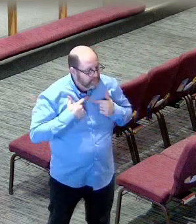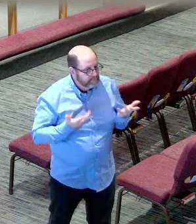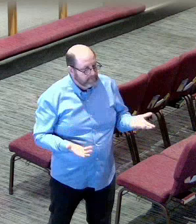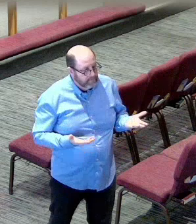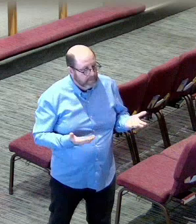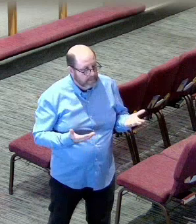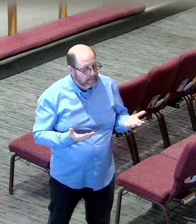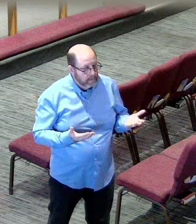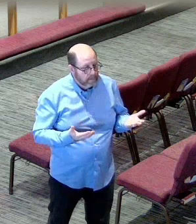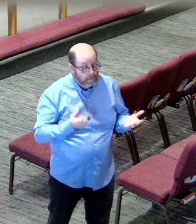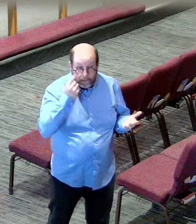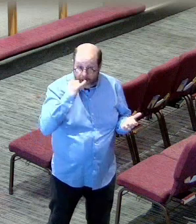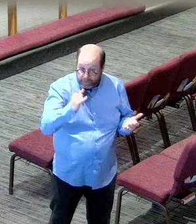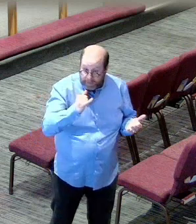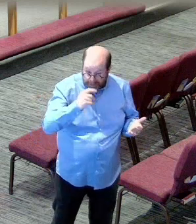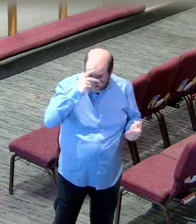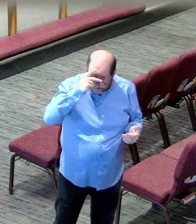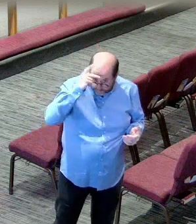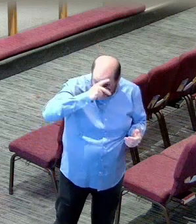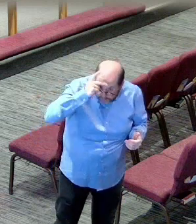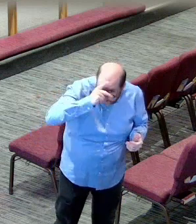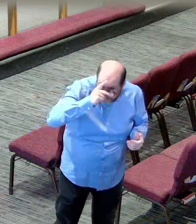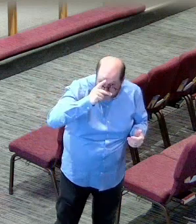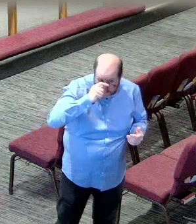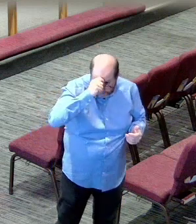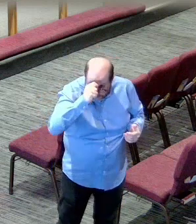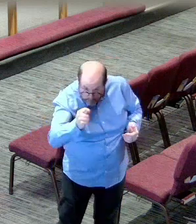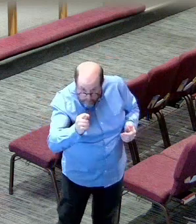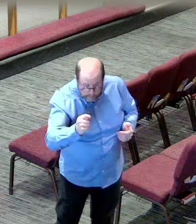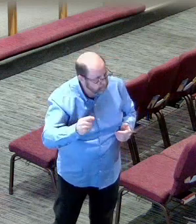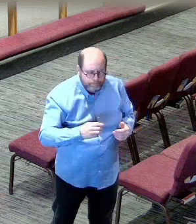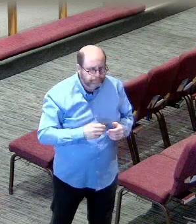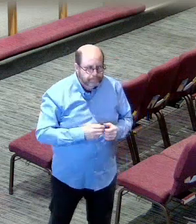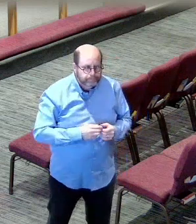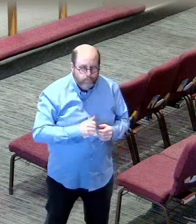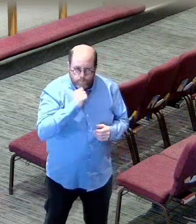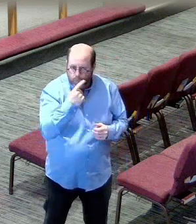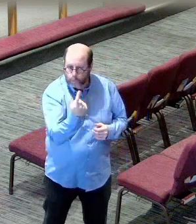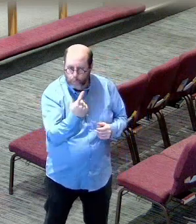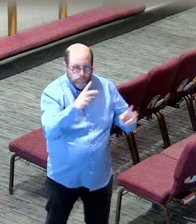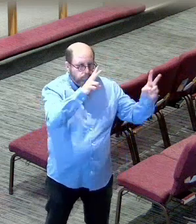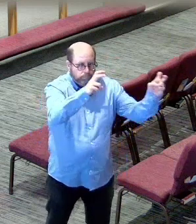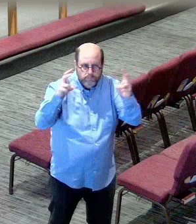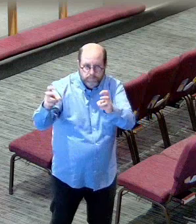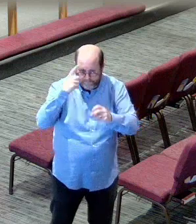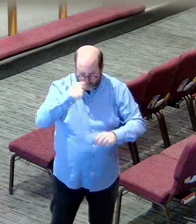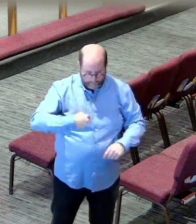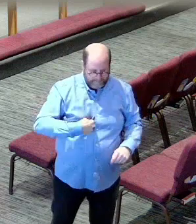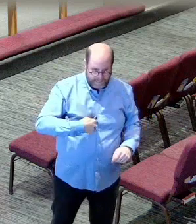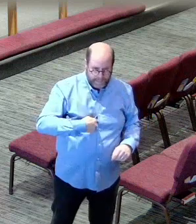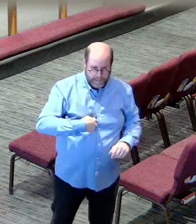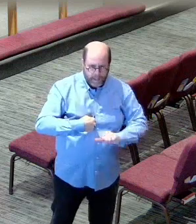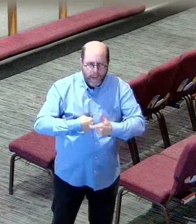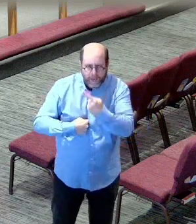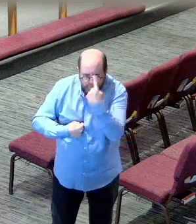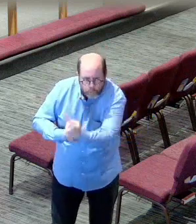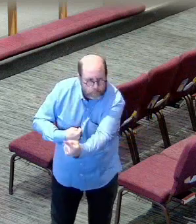no theory or philosophy. It is not one subjective truth for me and another for